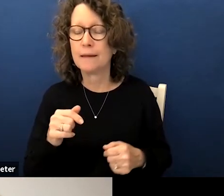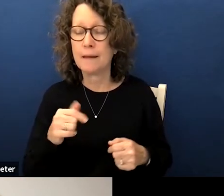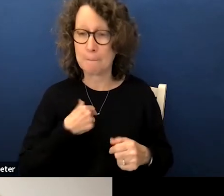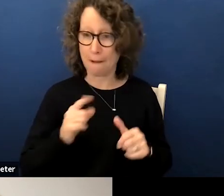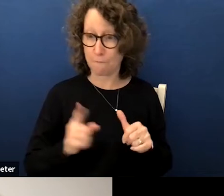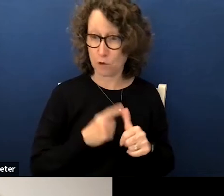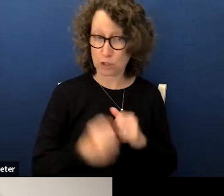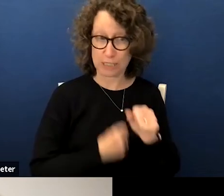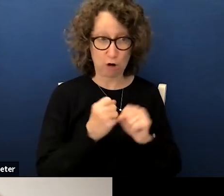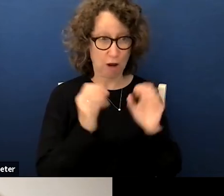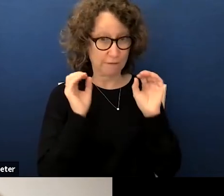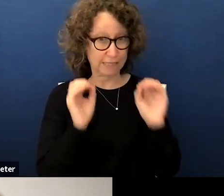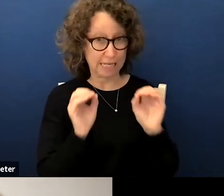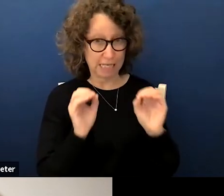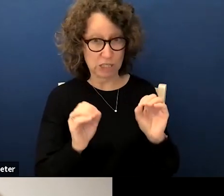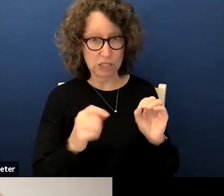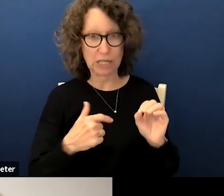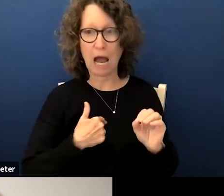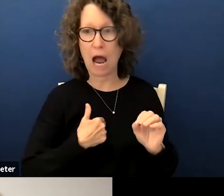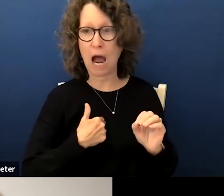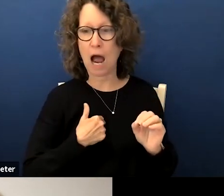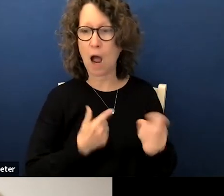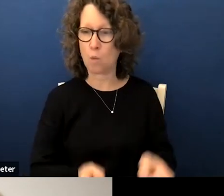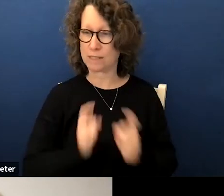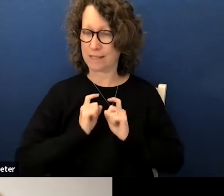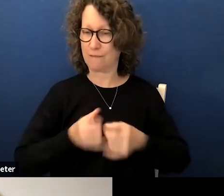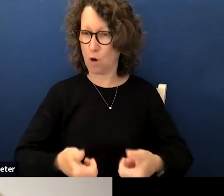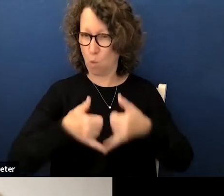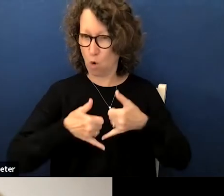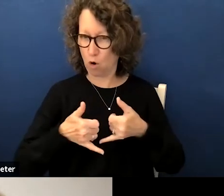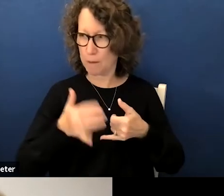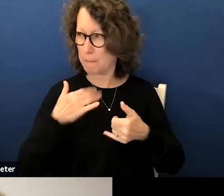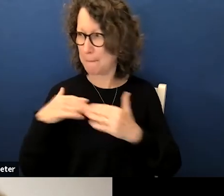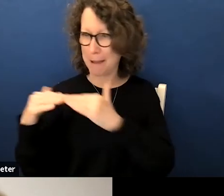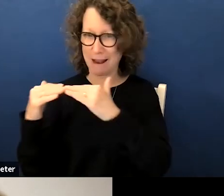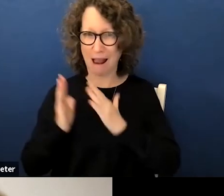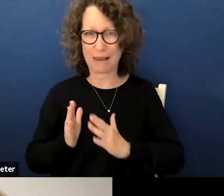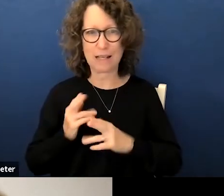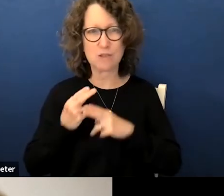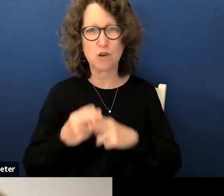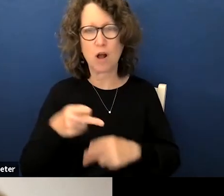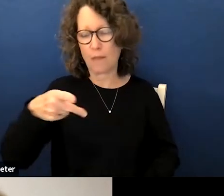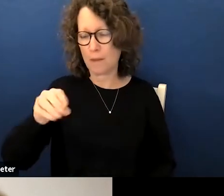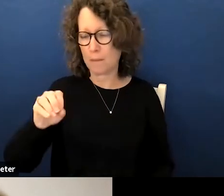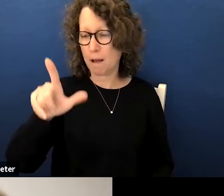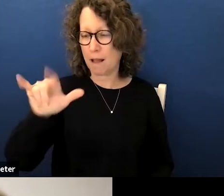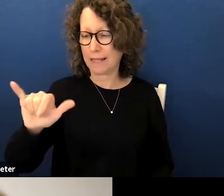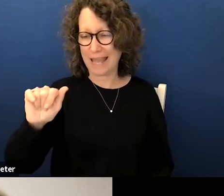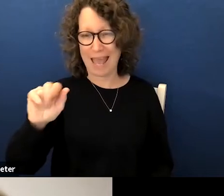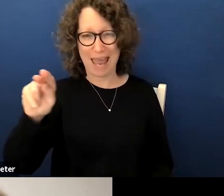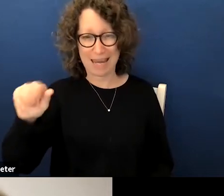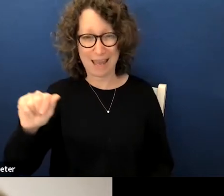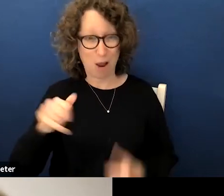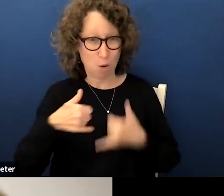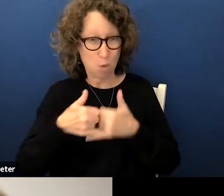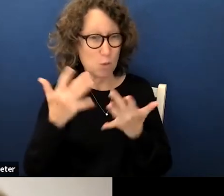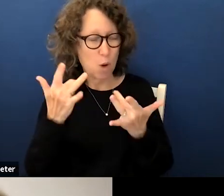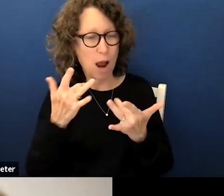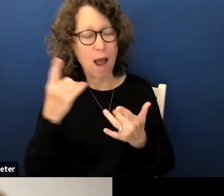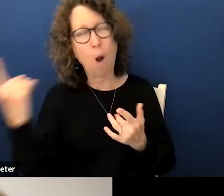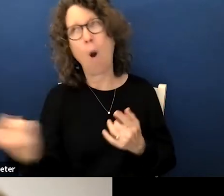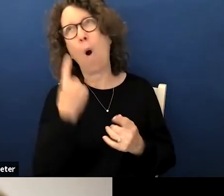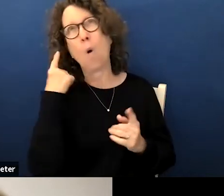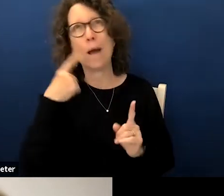my first year teaching i was given an award by my colleagues it's called the pollyanna award because of my eternal